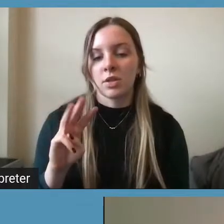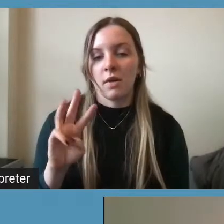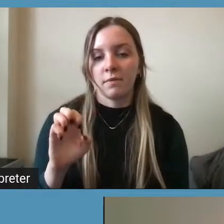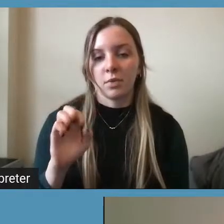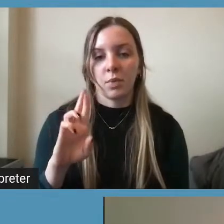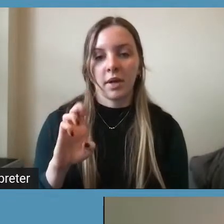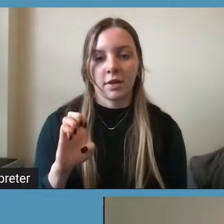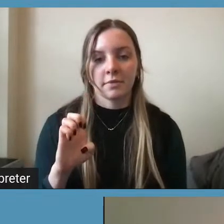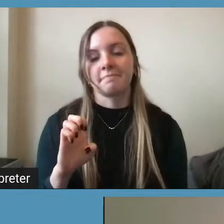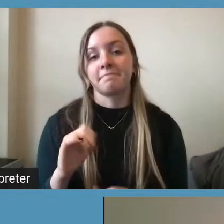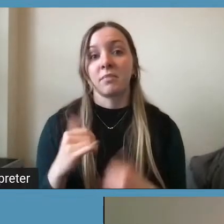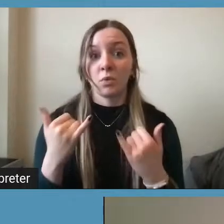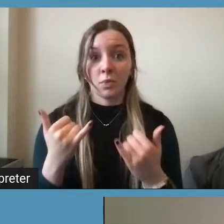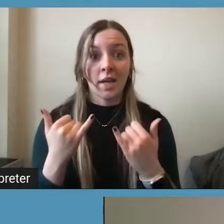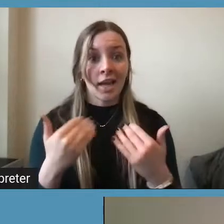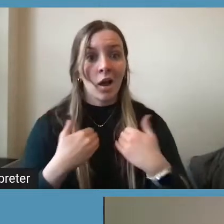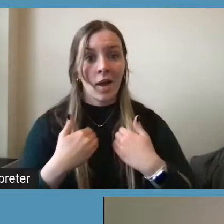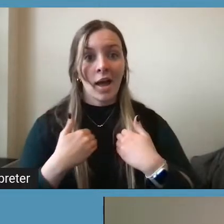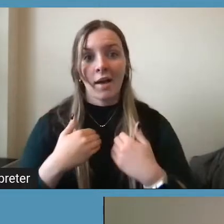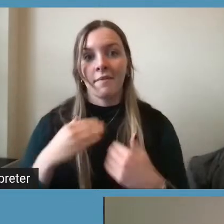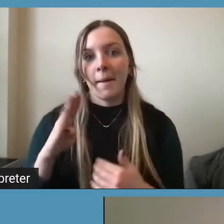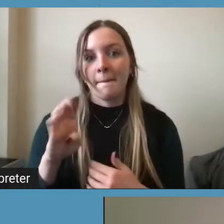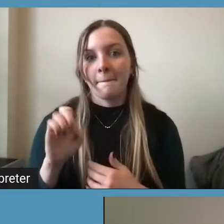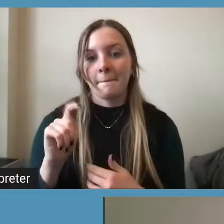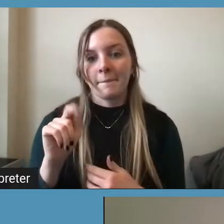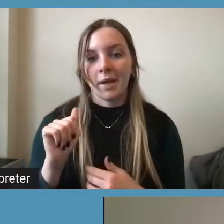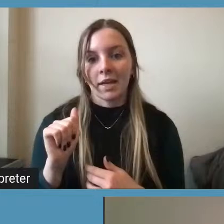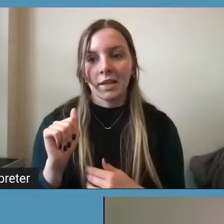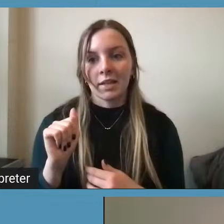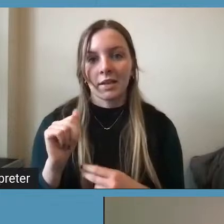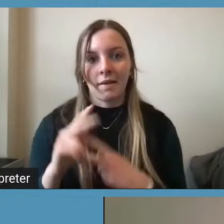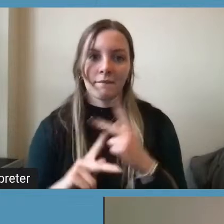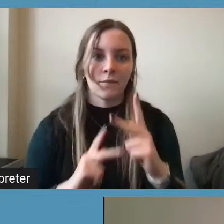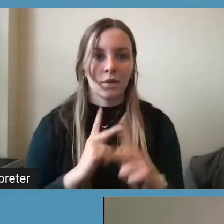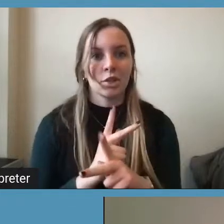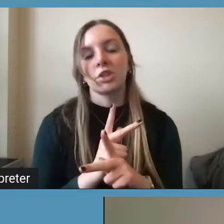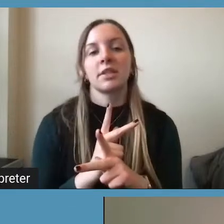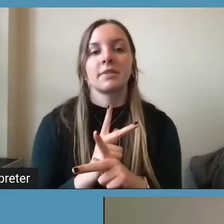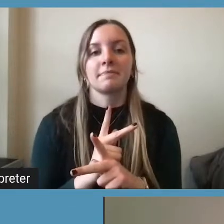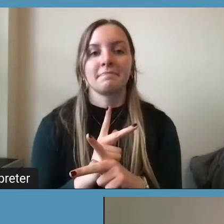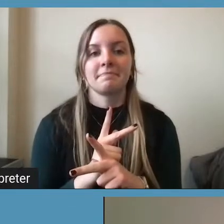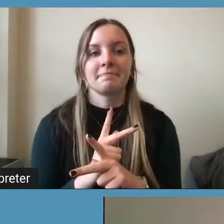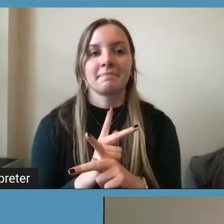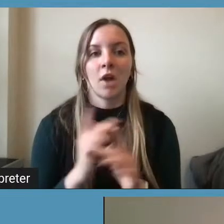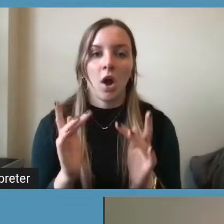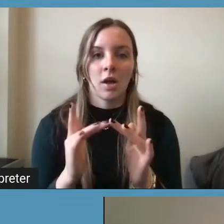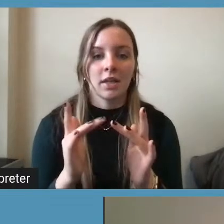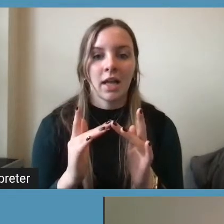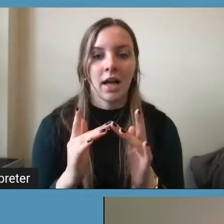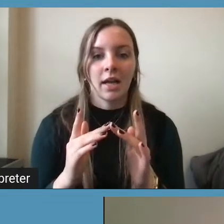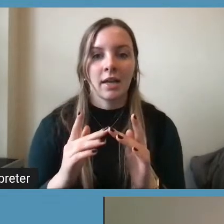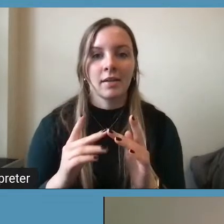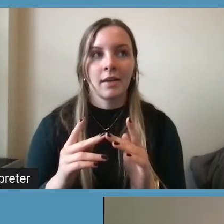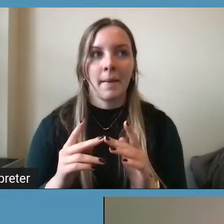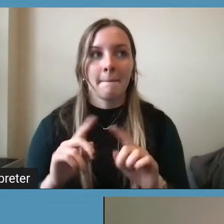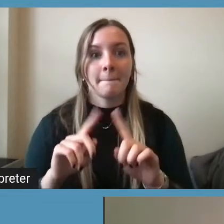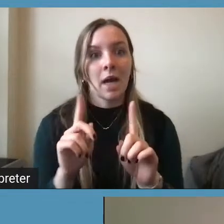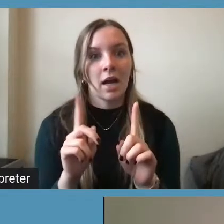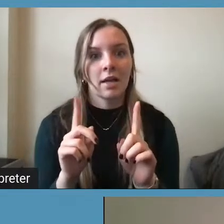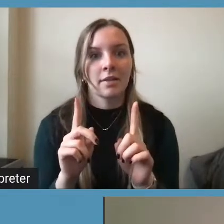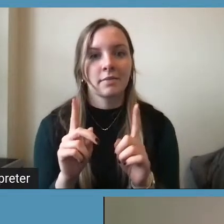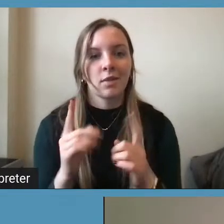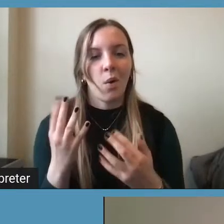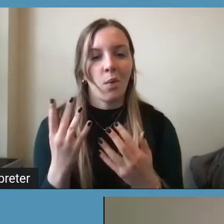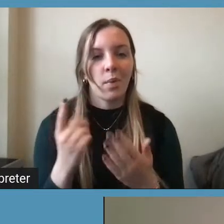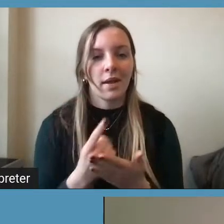the DLN is up, so wait a couple of weeks and the real 1.01 will be available. There are links for